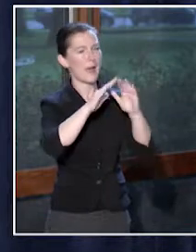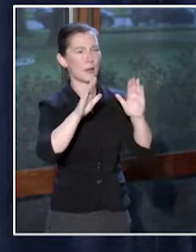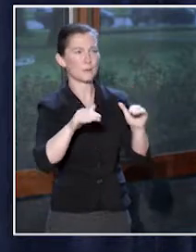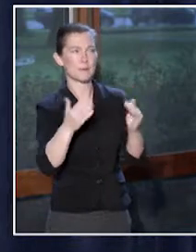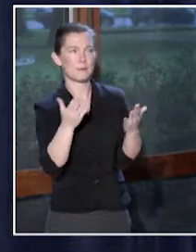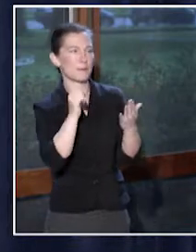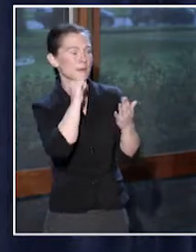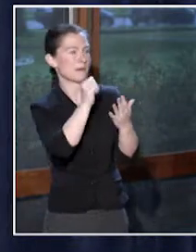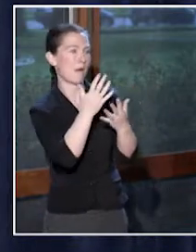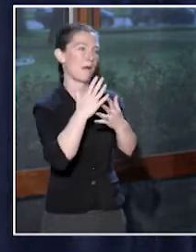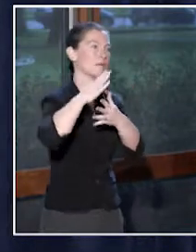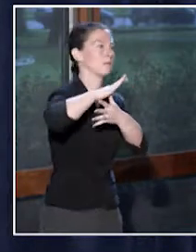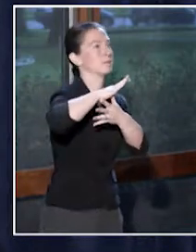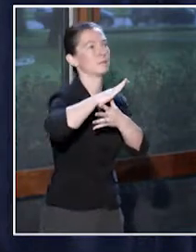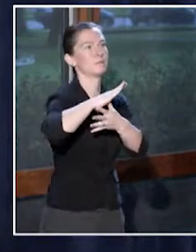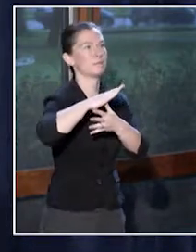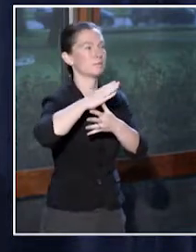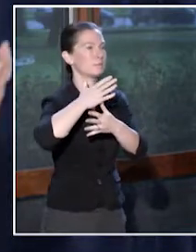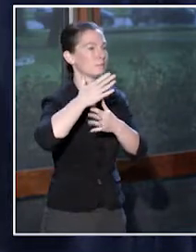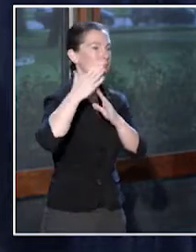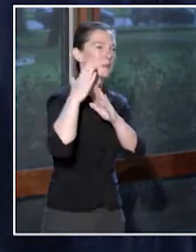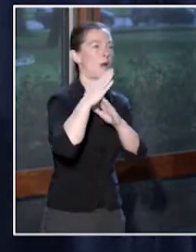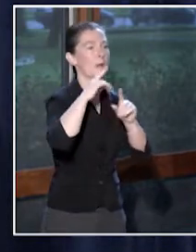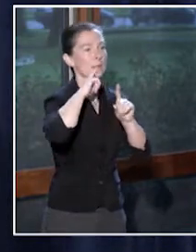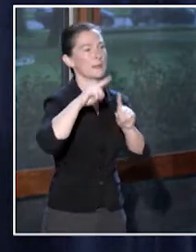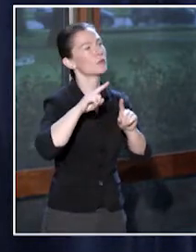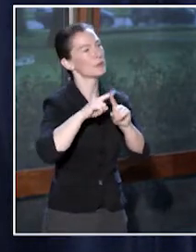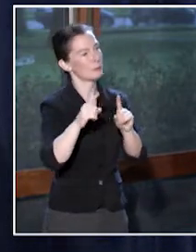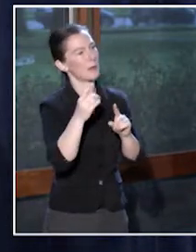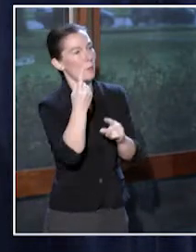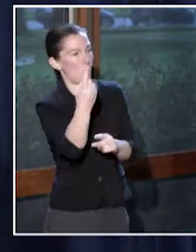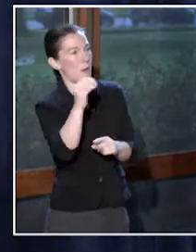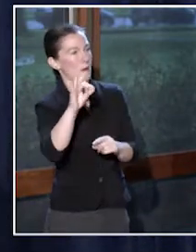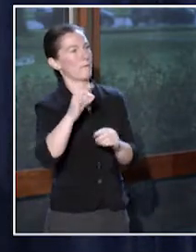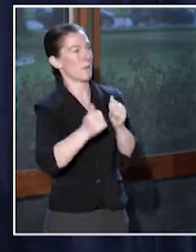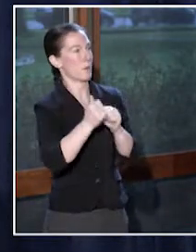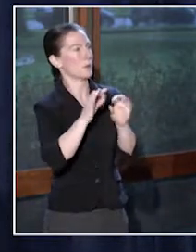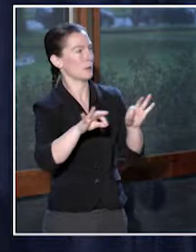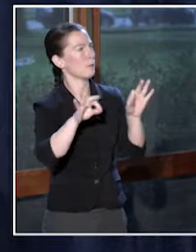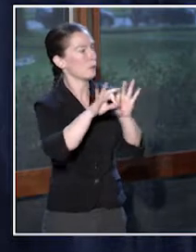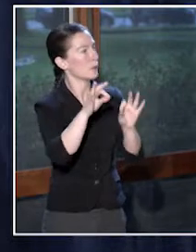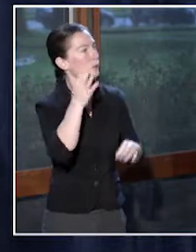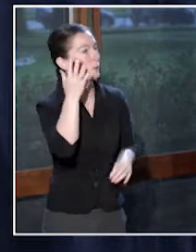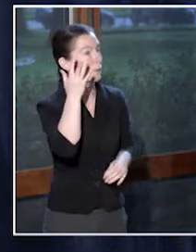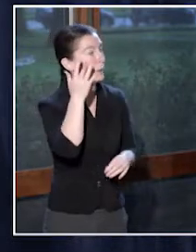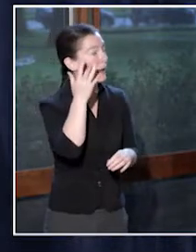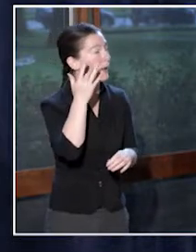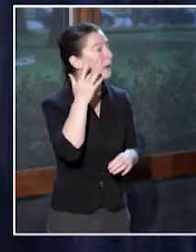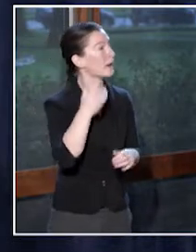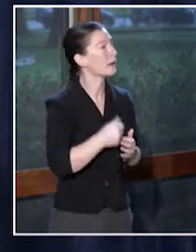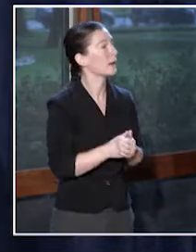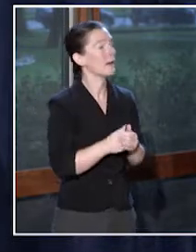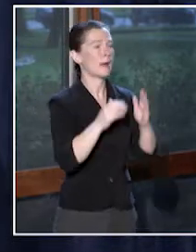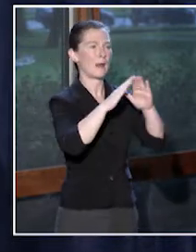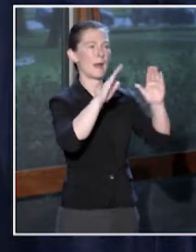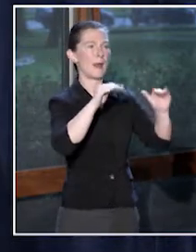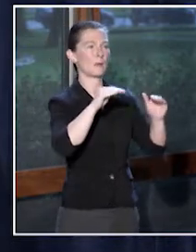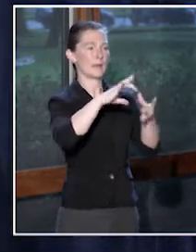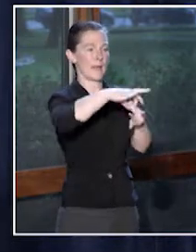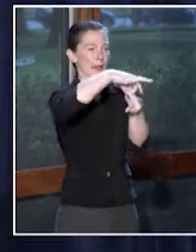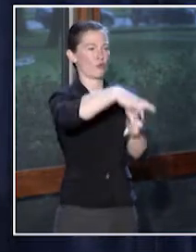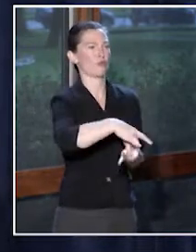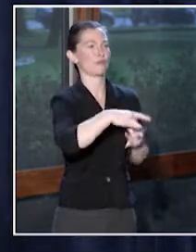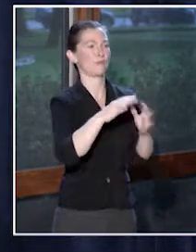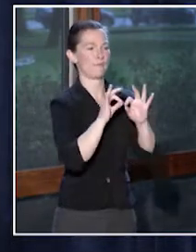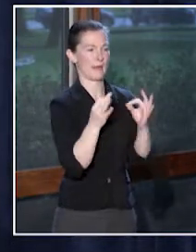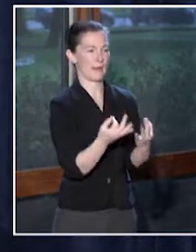important answers to how you solve that problem. Why? Housing anchors a family to a community. It's